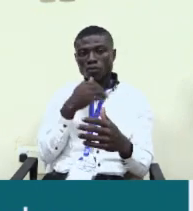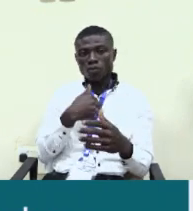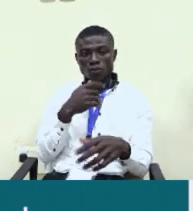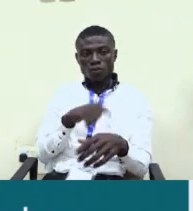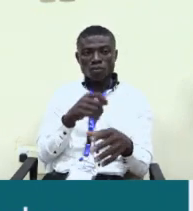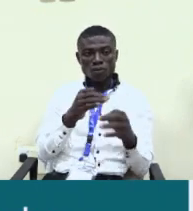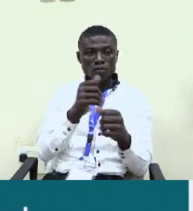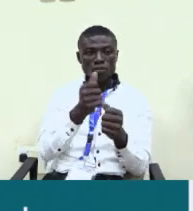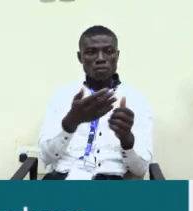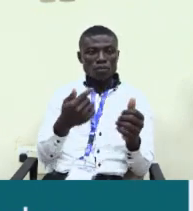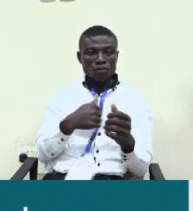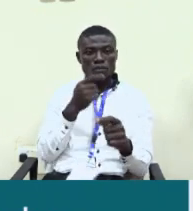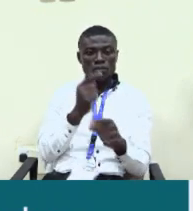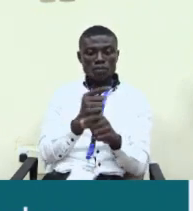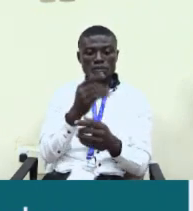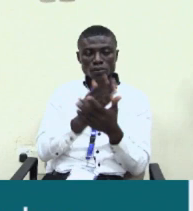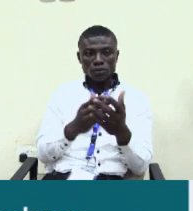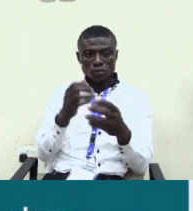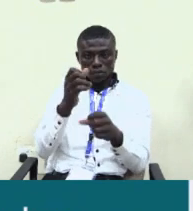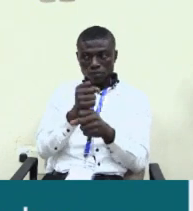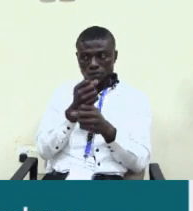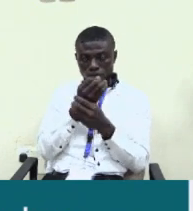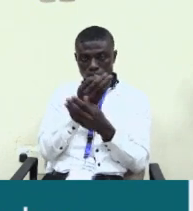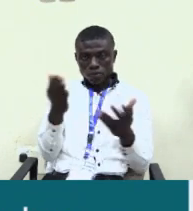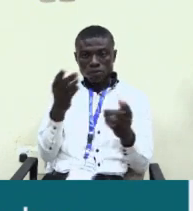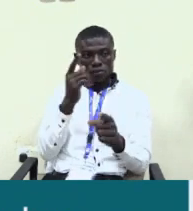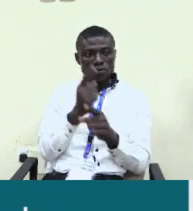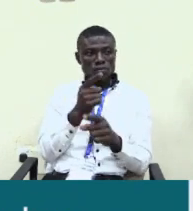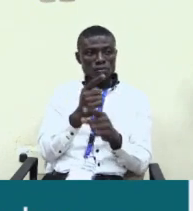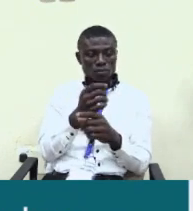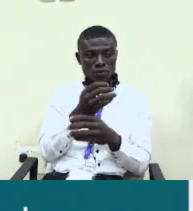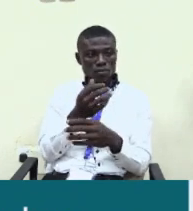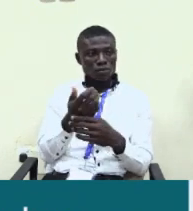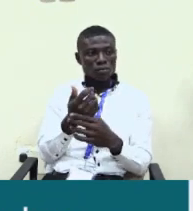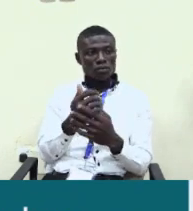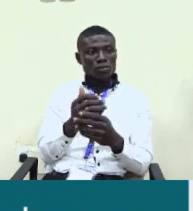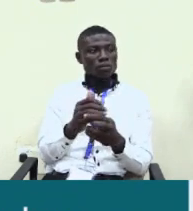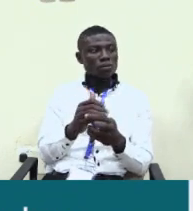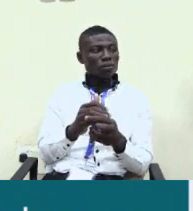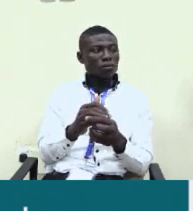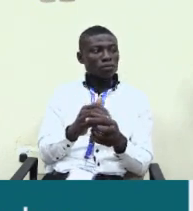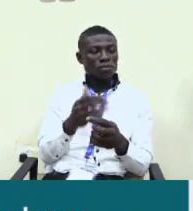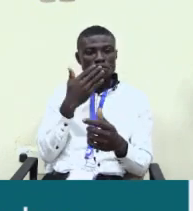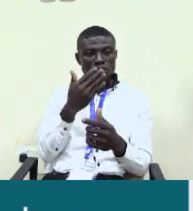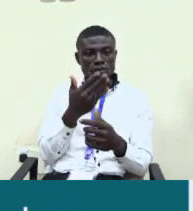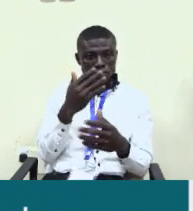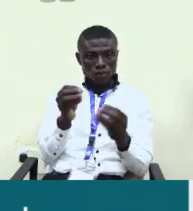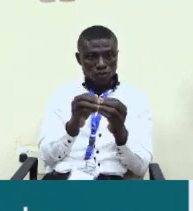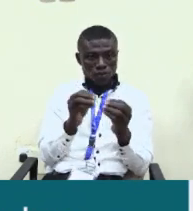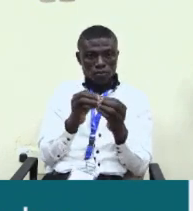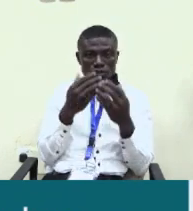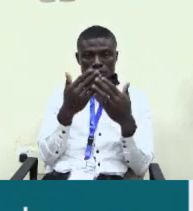to tell you everything. We just give you a tip of the iceberg. Enter there and you get a lot. Thank you so much.